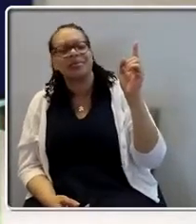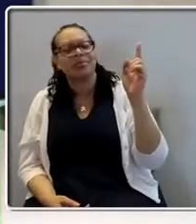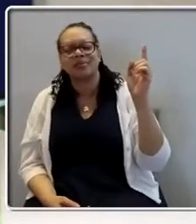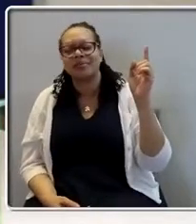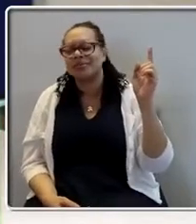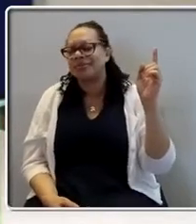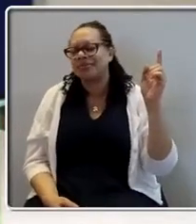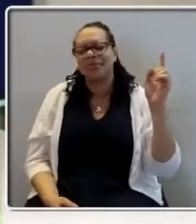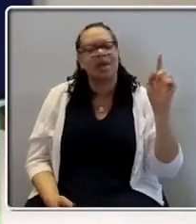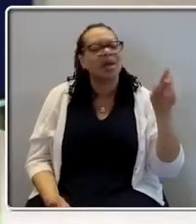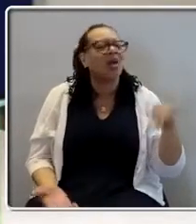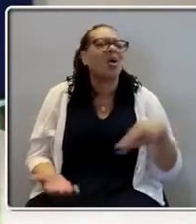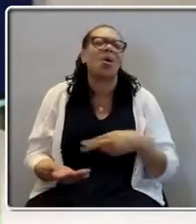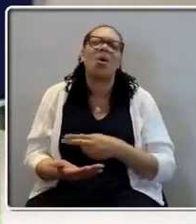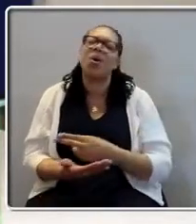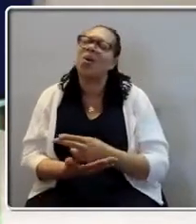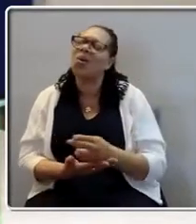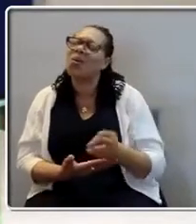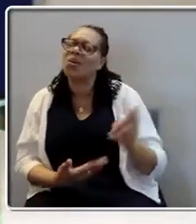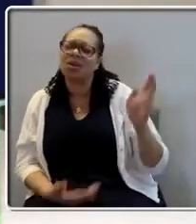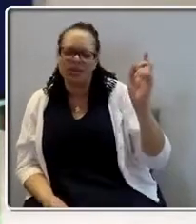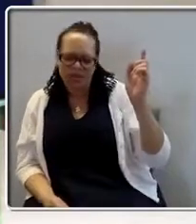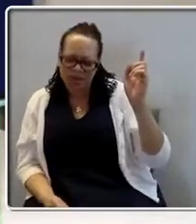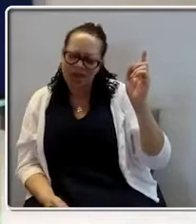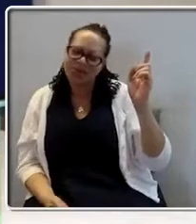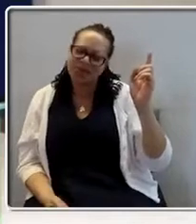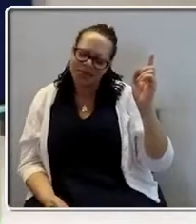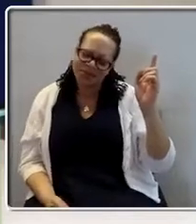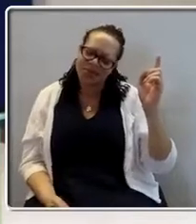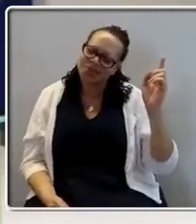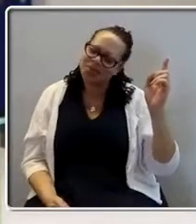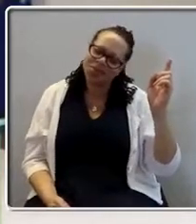are, holy you are, Lord.